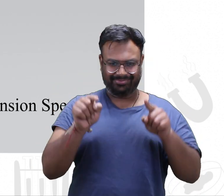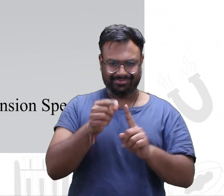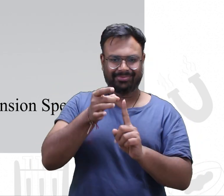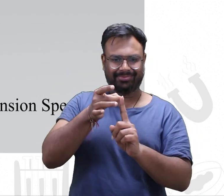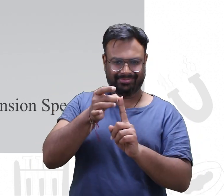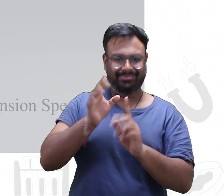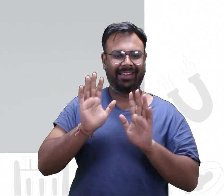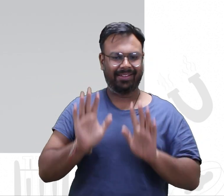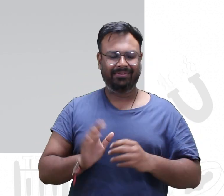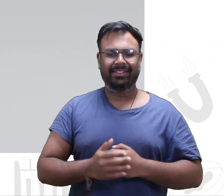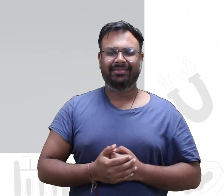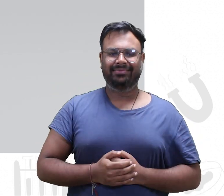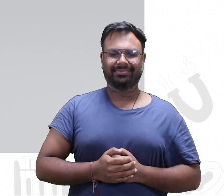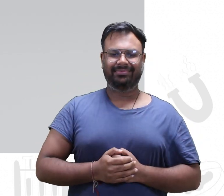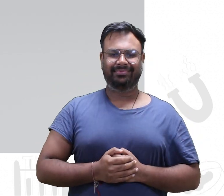tension specimen.